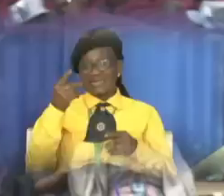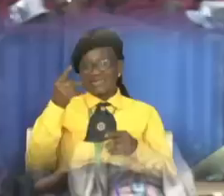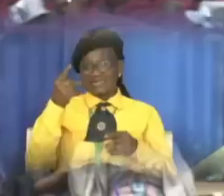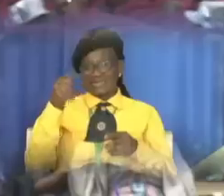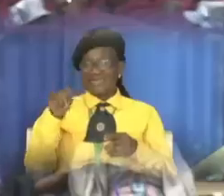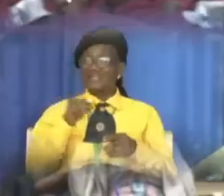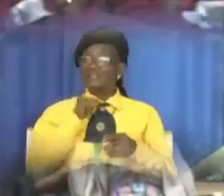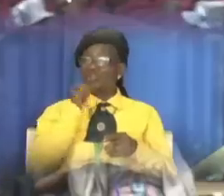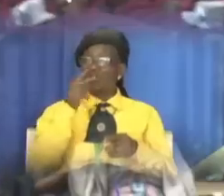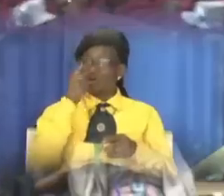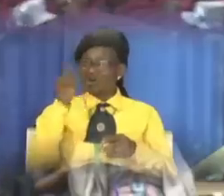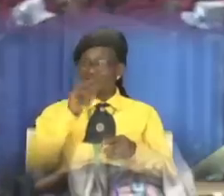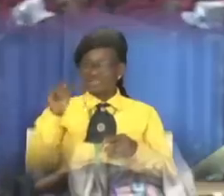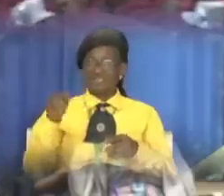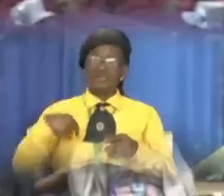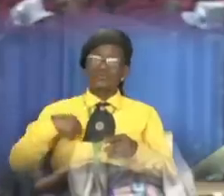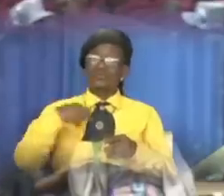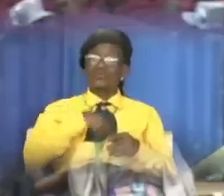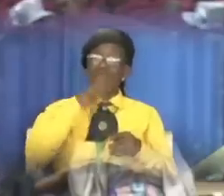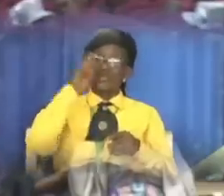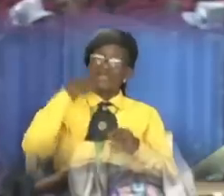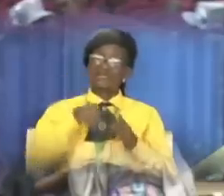We are at the beginning of a new year.